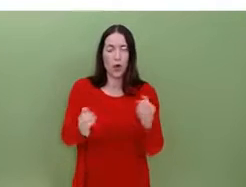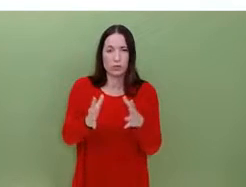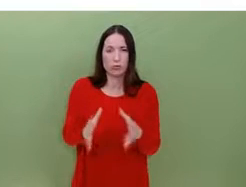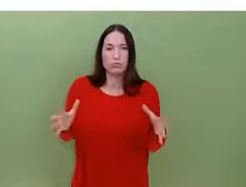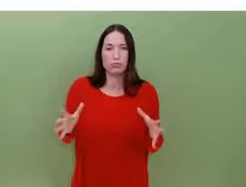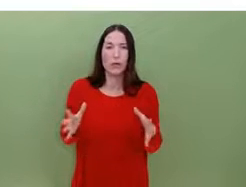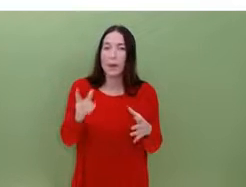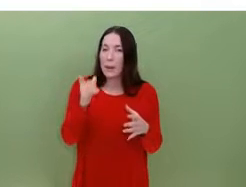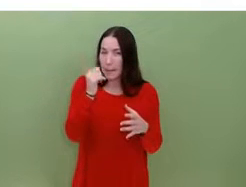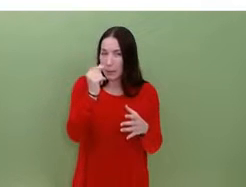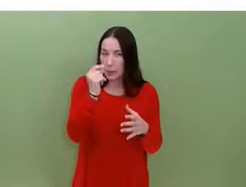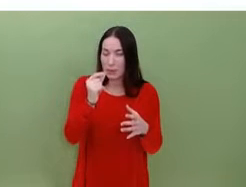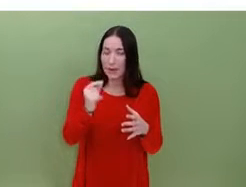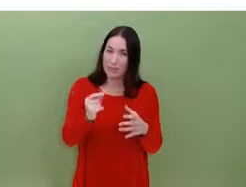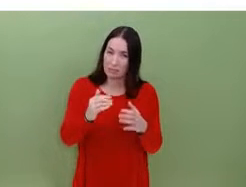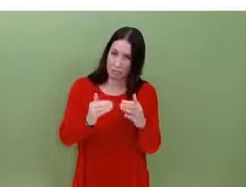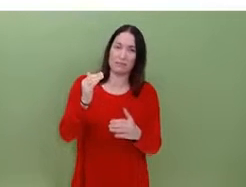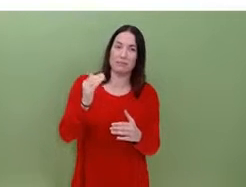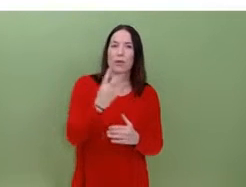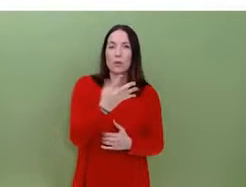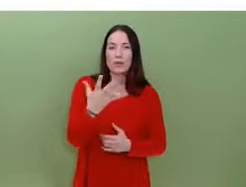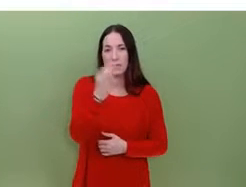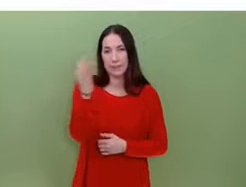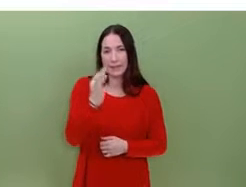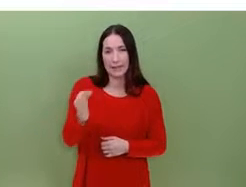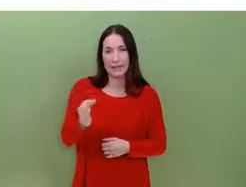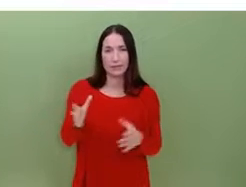to 45%.